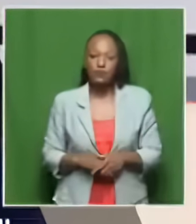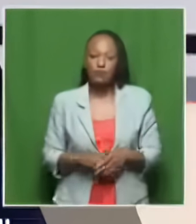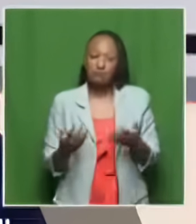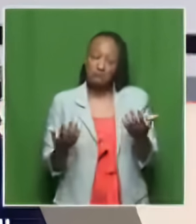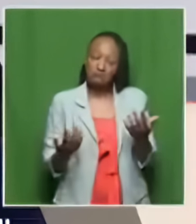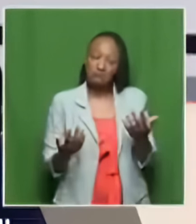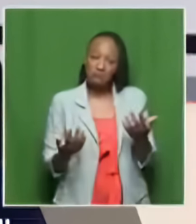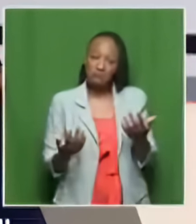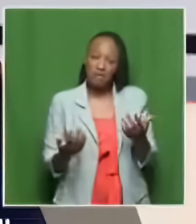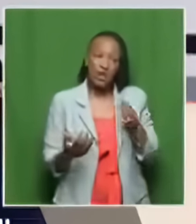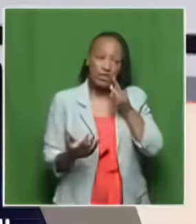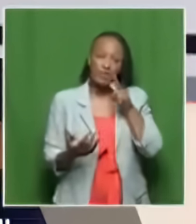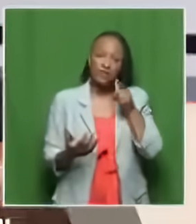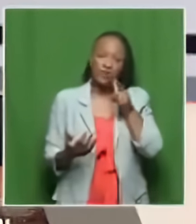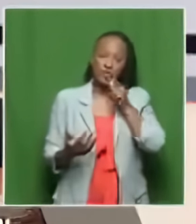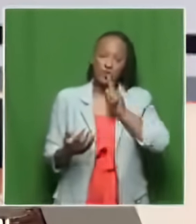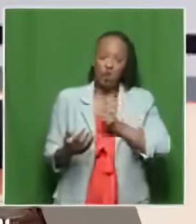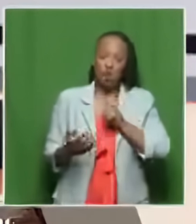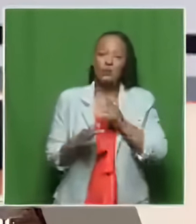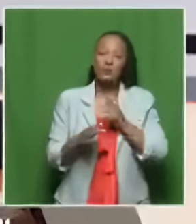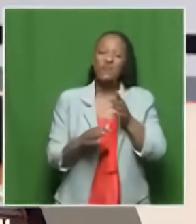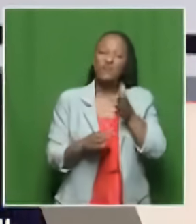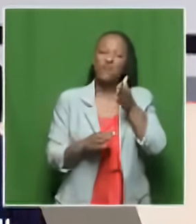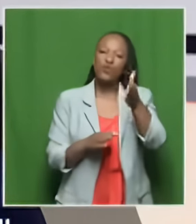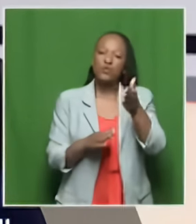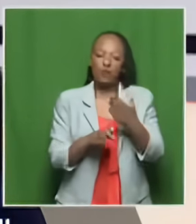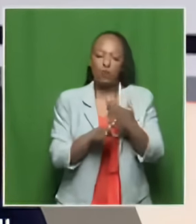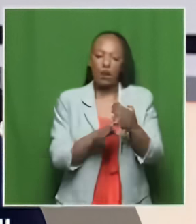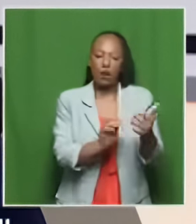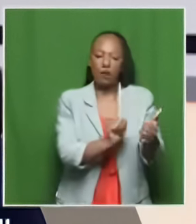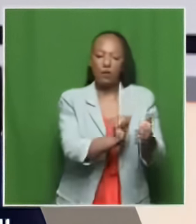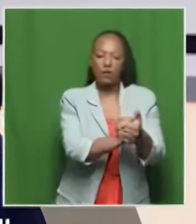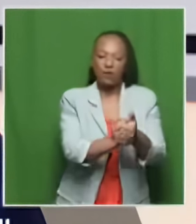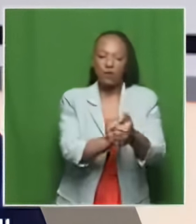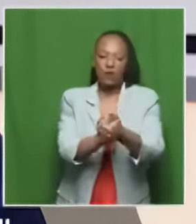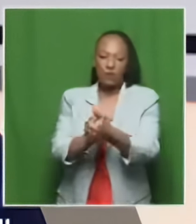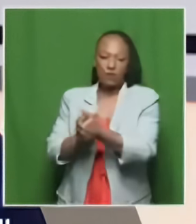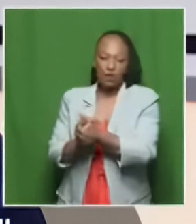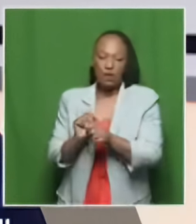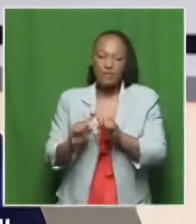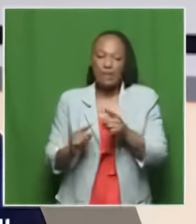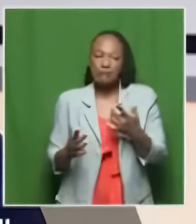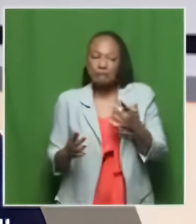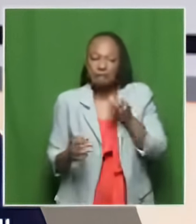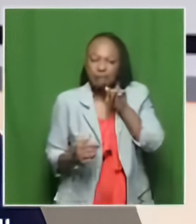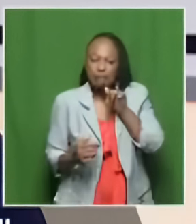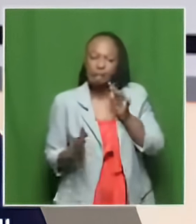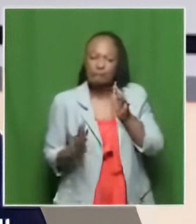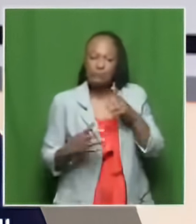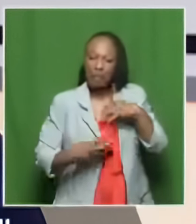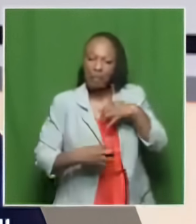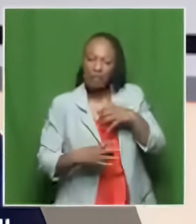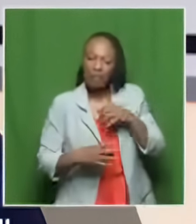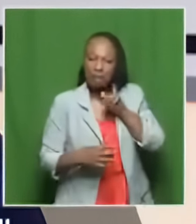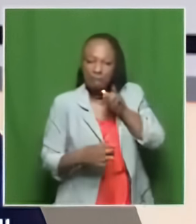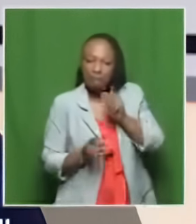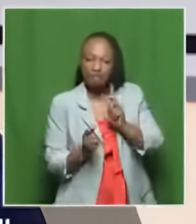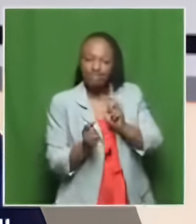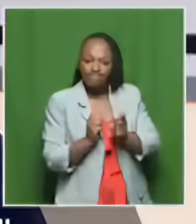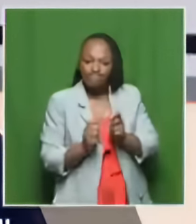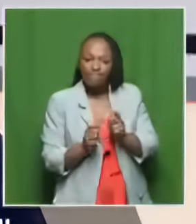future of South African politics going forward. So it's also about compromise. And I was reading something over the weekend